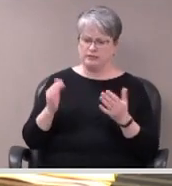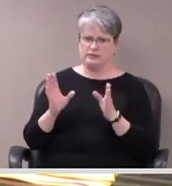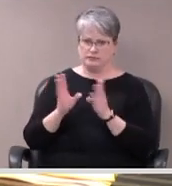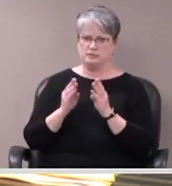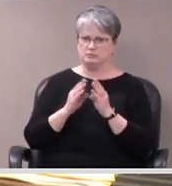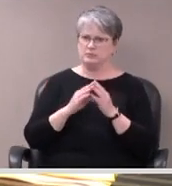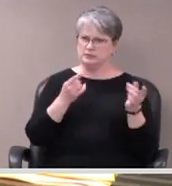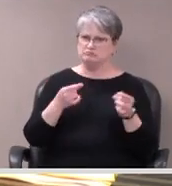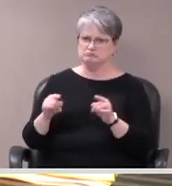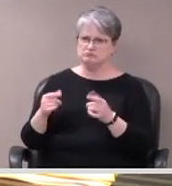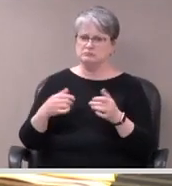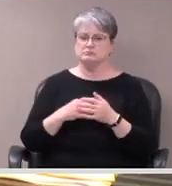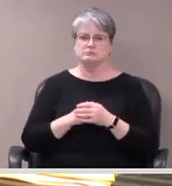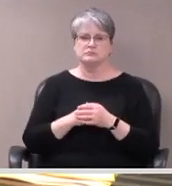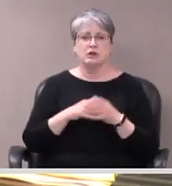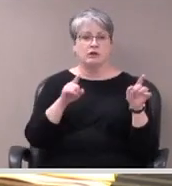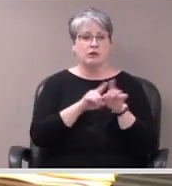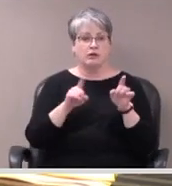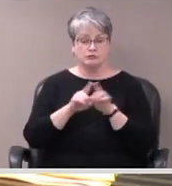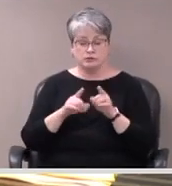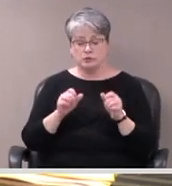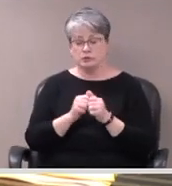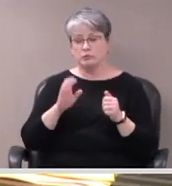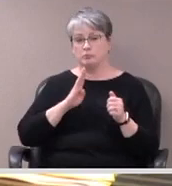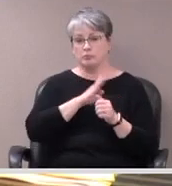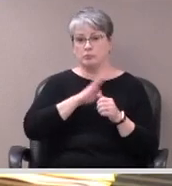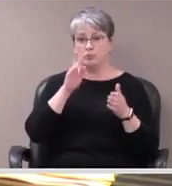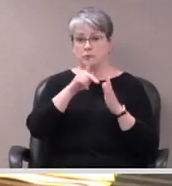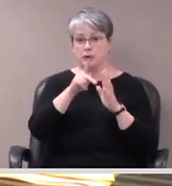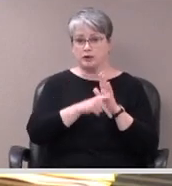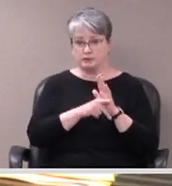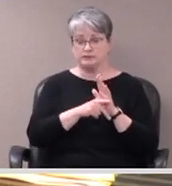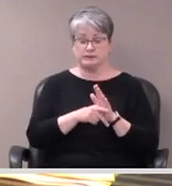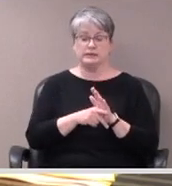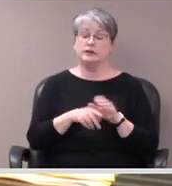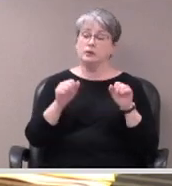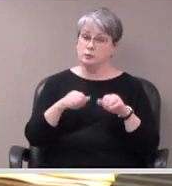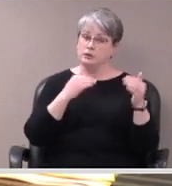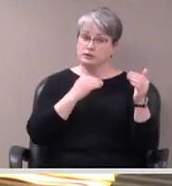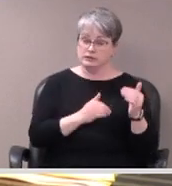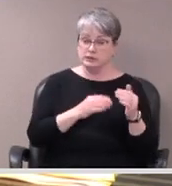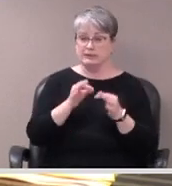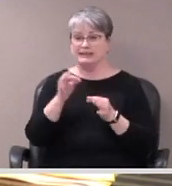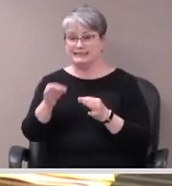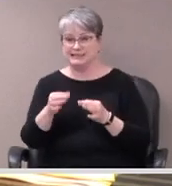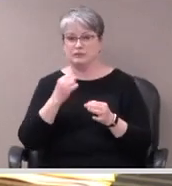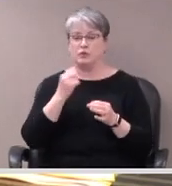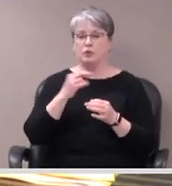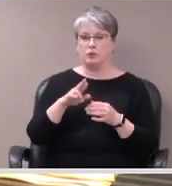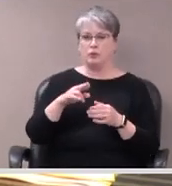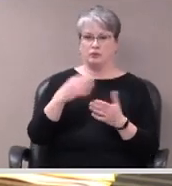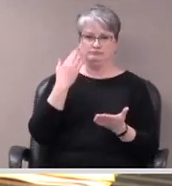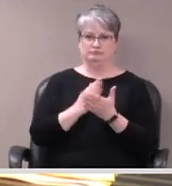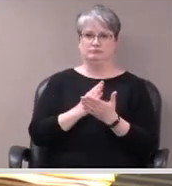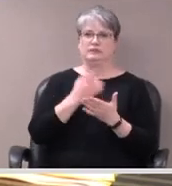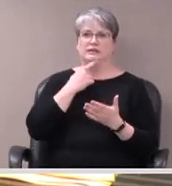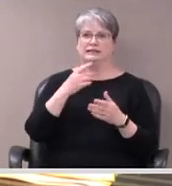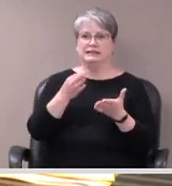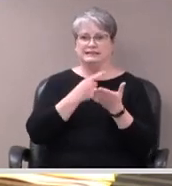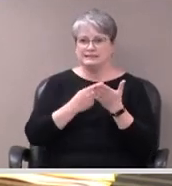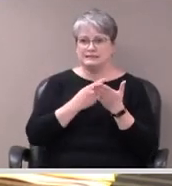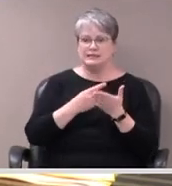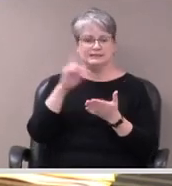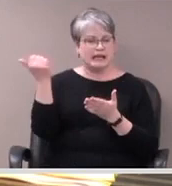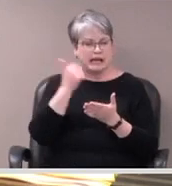meeting. Also, in accordance with board policy, the board reserves the right to limit, extend, or terminate discussion on any